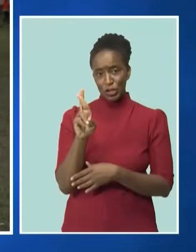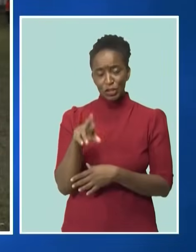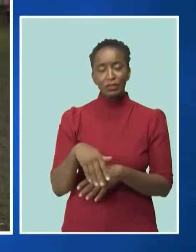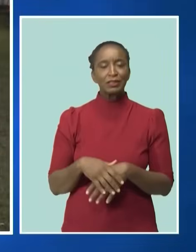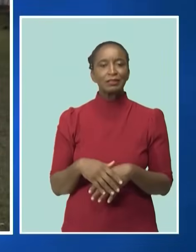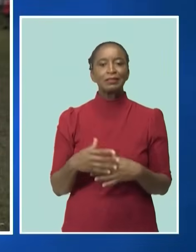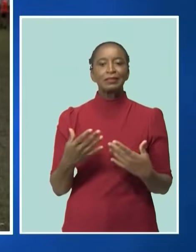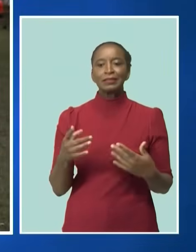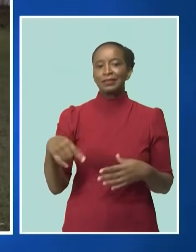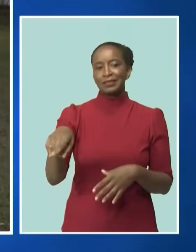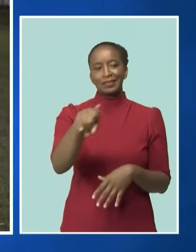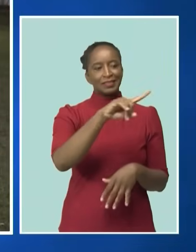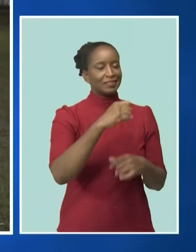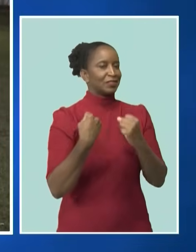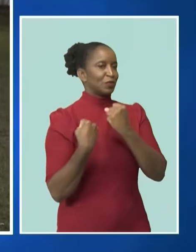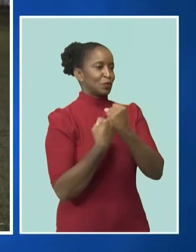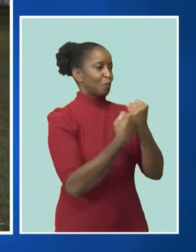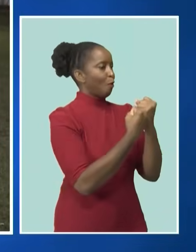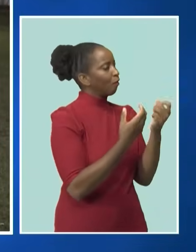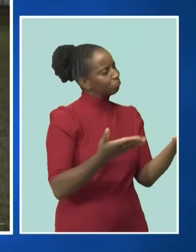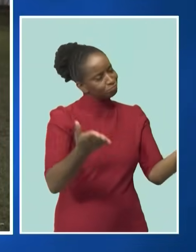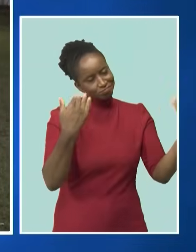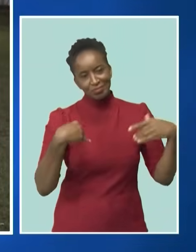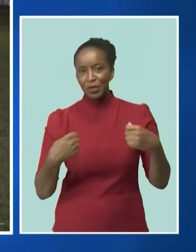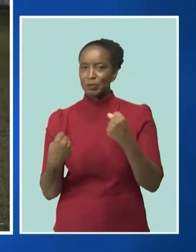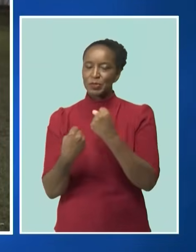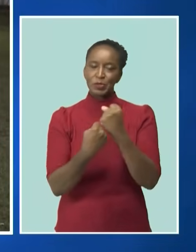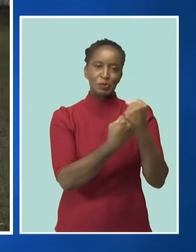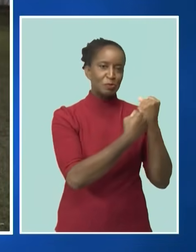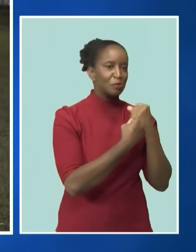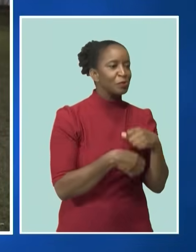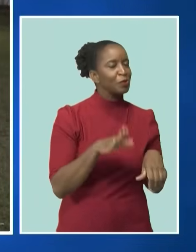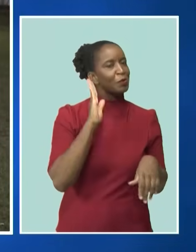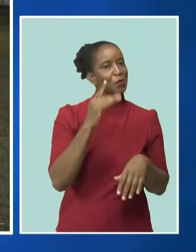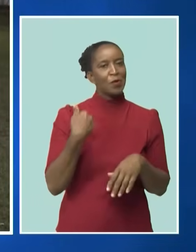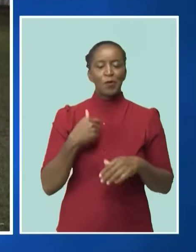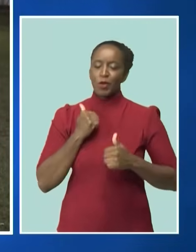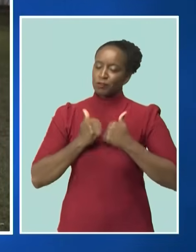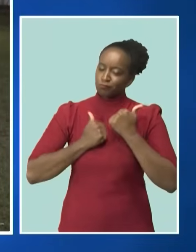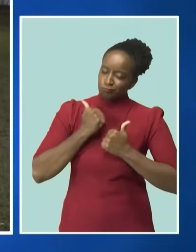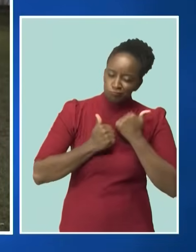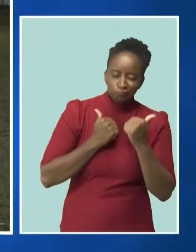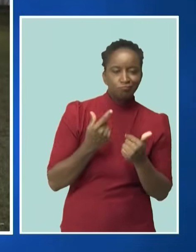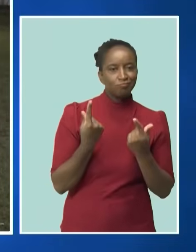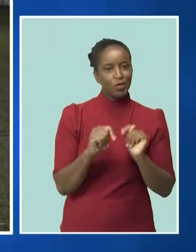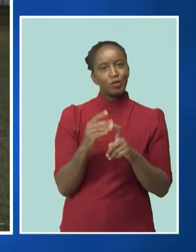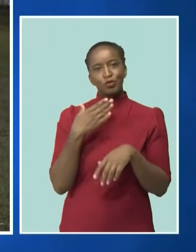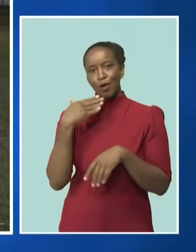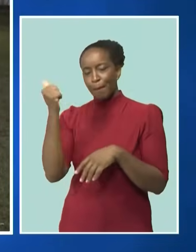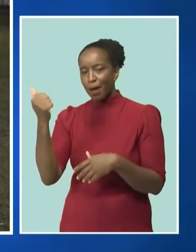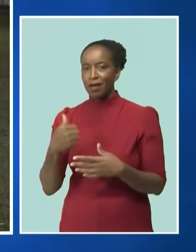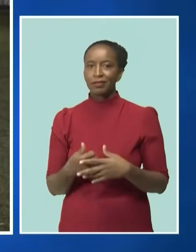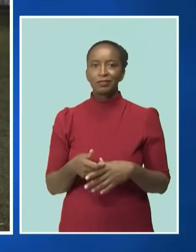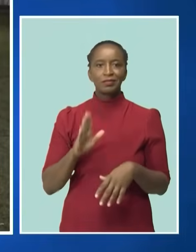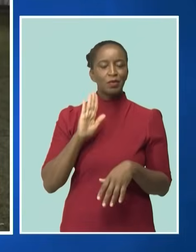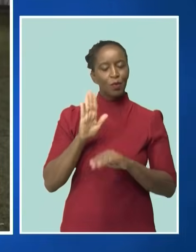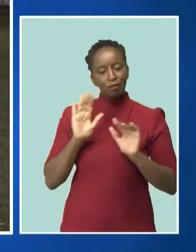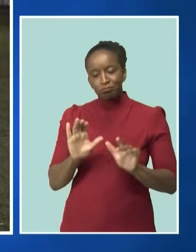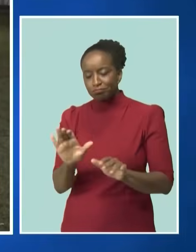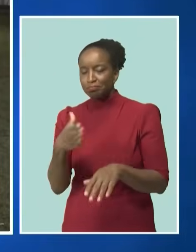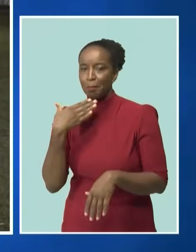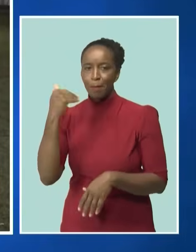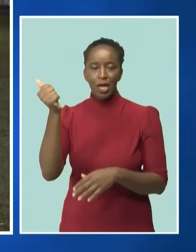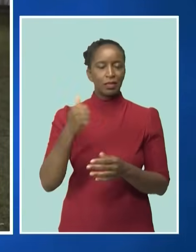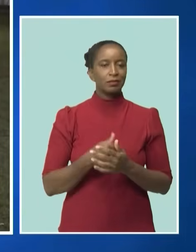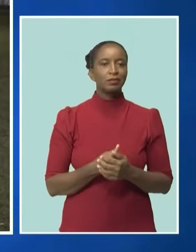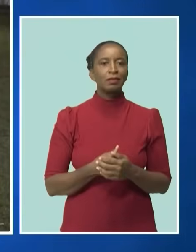the Paradise fans, we just want the support. We're going to try our best to win. We're going to try our best to do our best in the tournament.